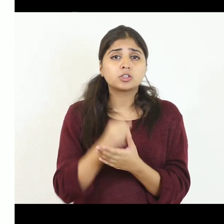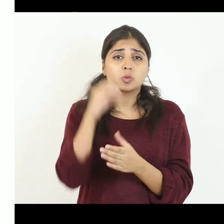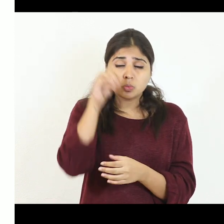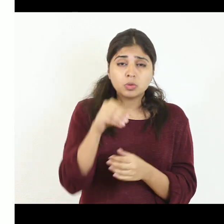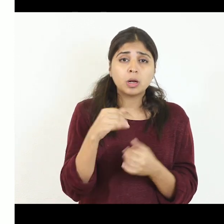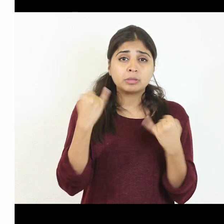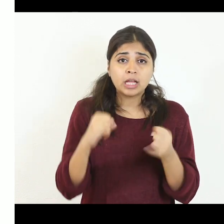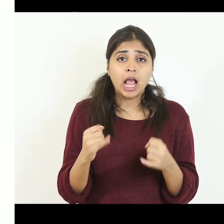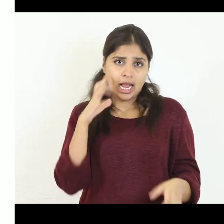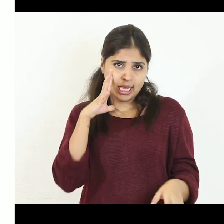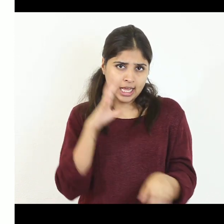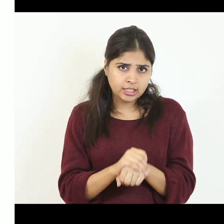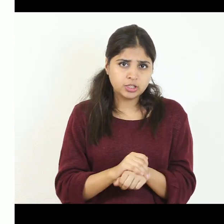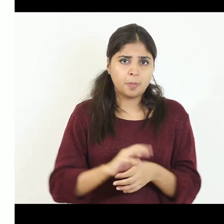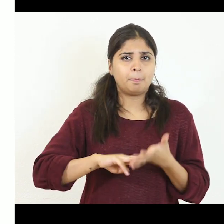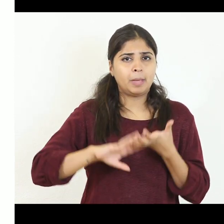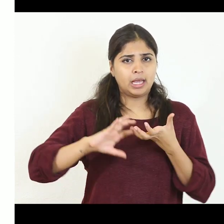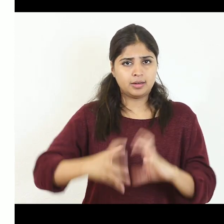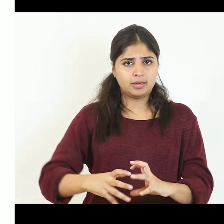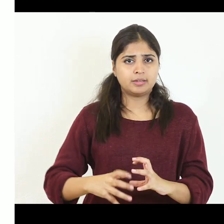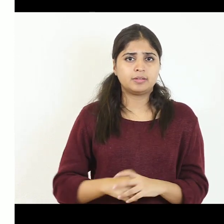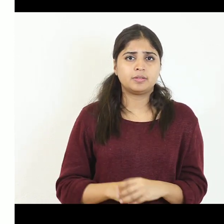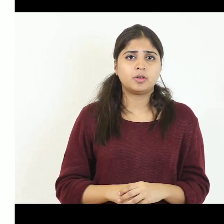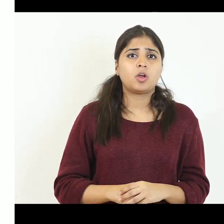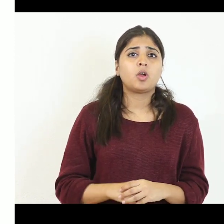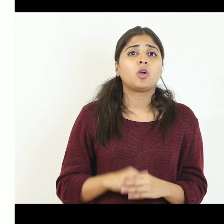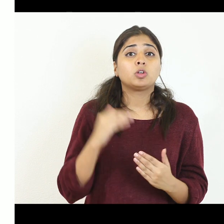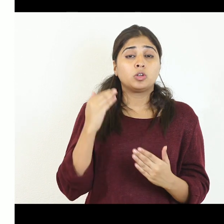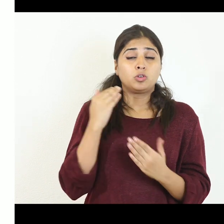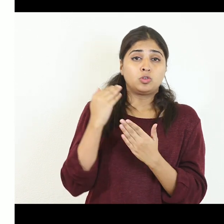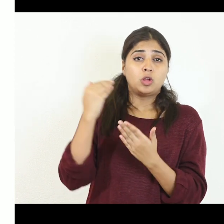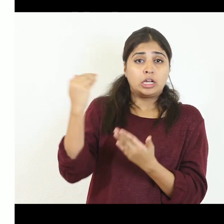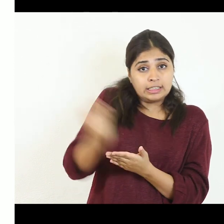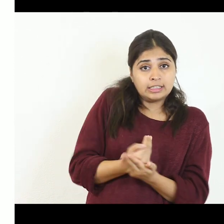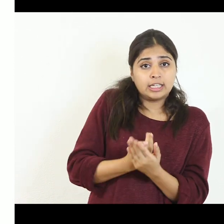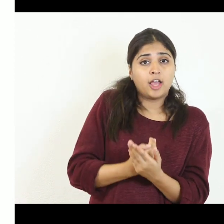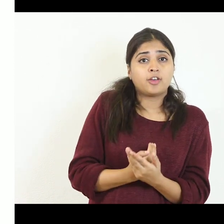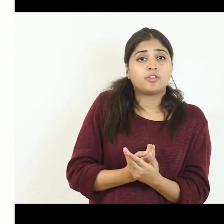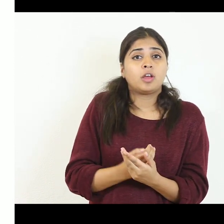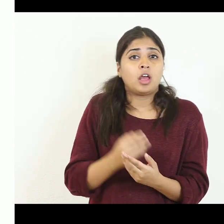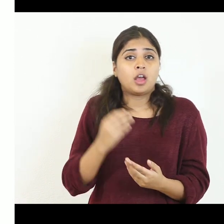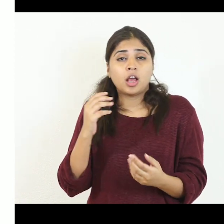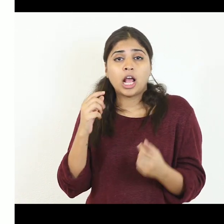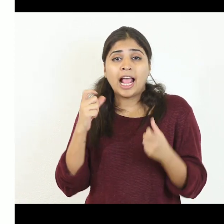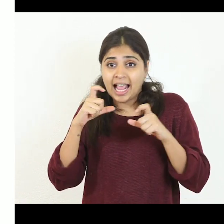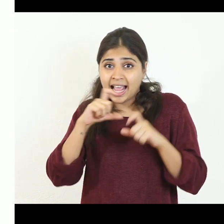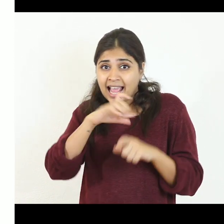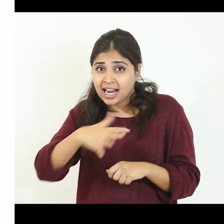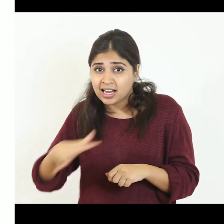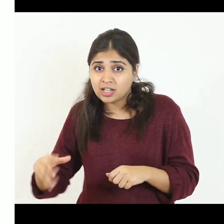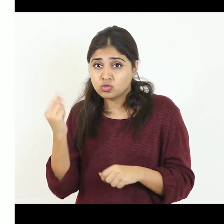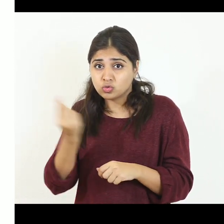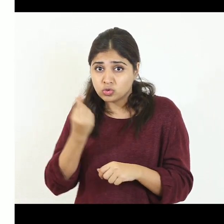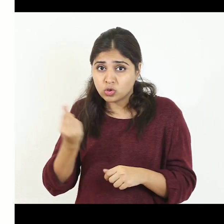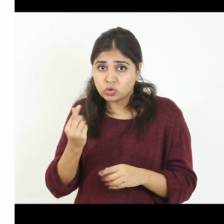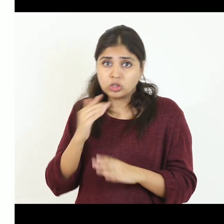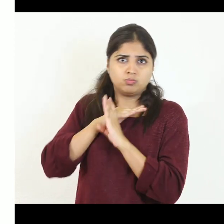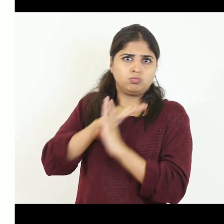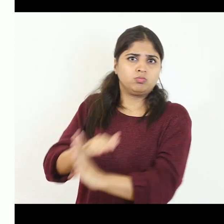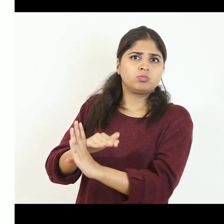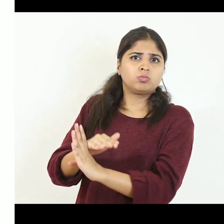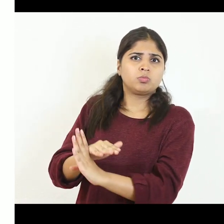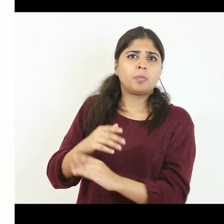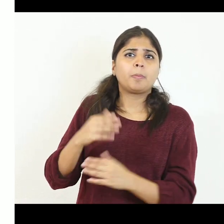Database error management. Any robust database application must contain error taping mechanism